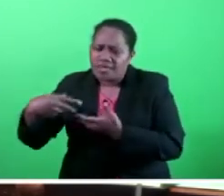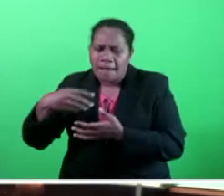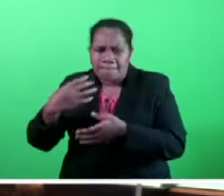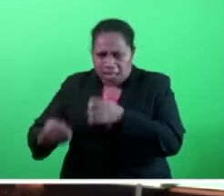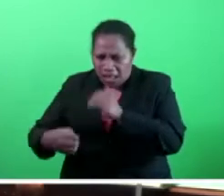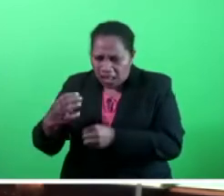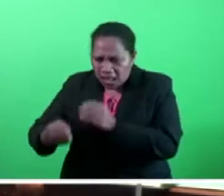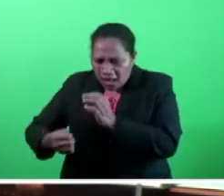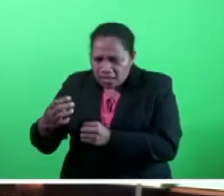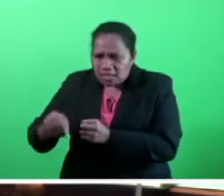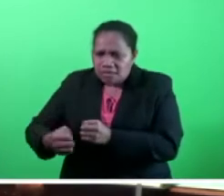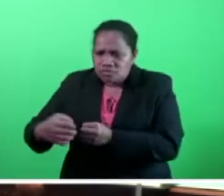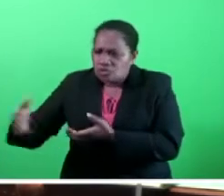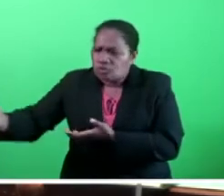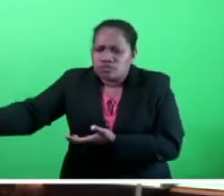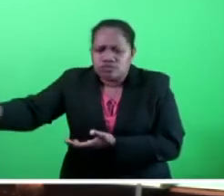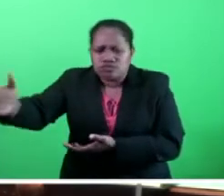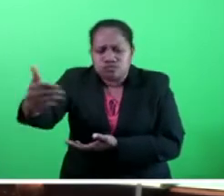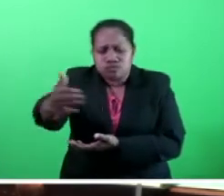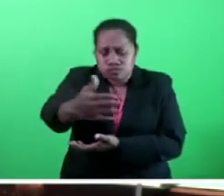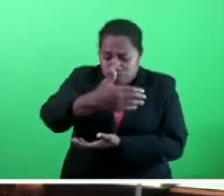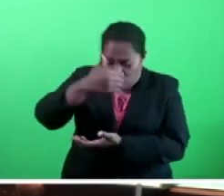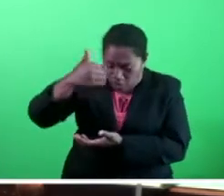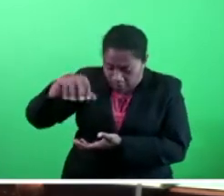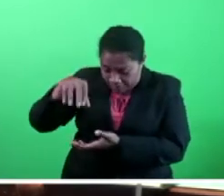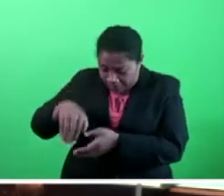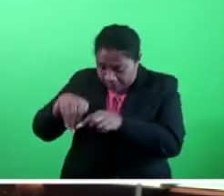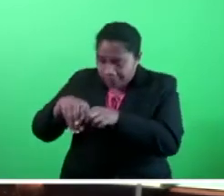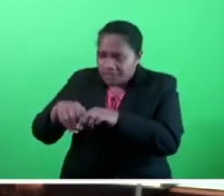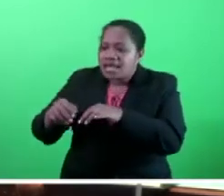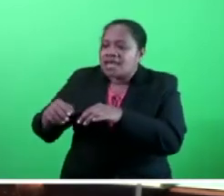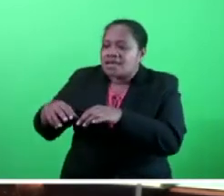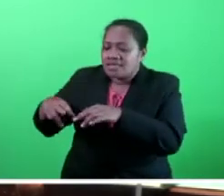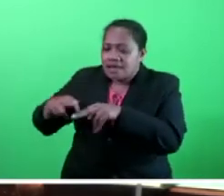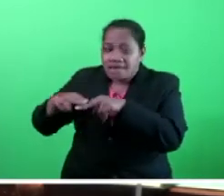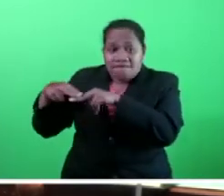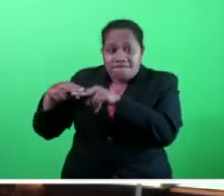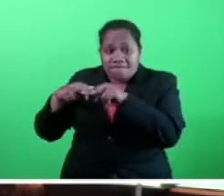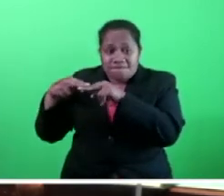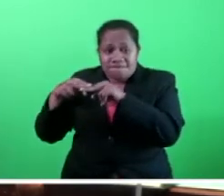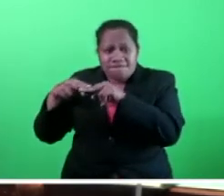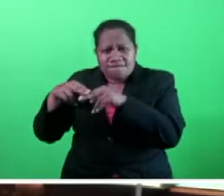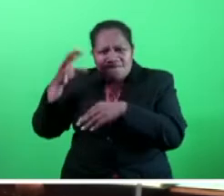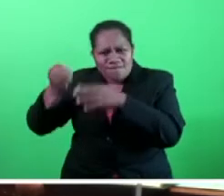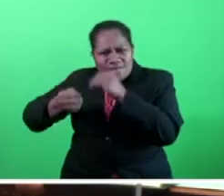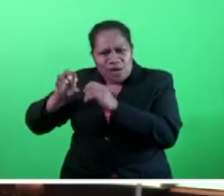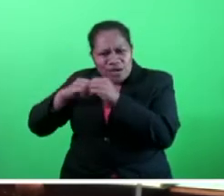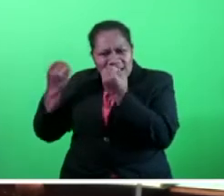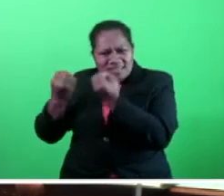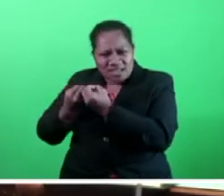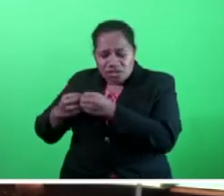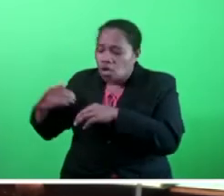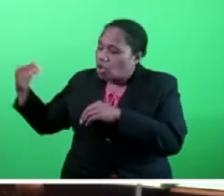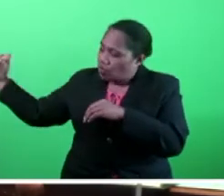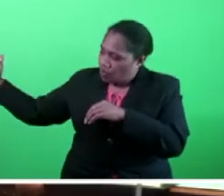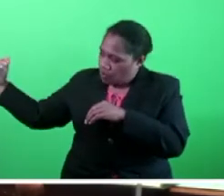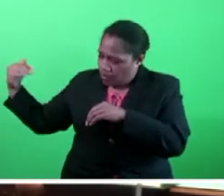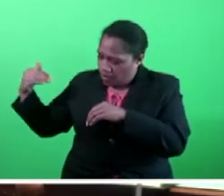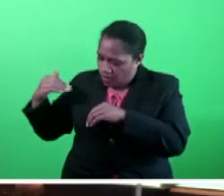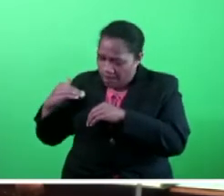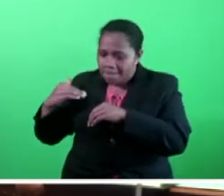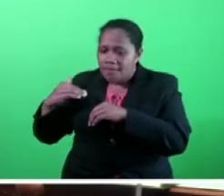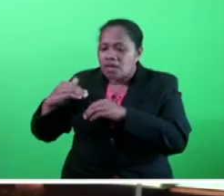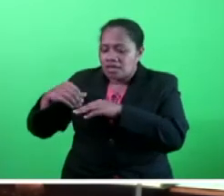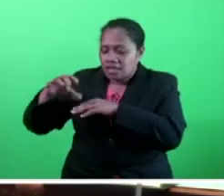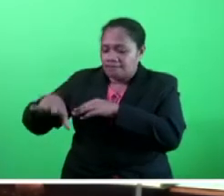Dairy Limited, Fiji Dairy Cooperative will collect it and pass it to Fiji Dairy Limited. The production targets